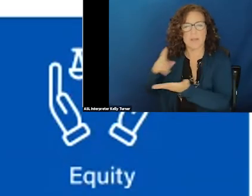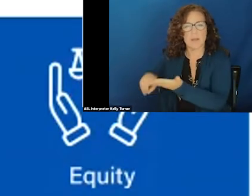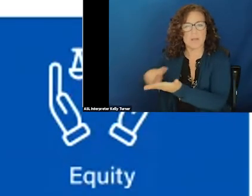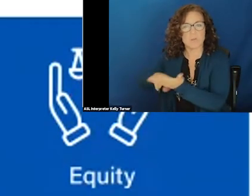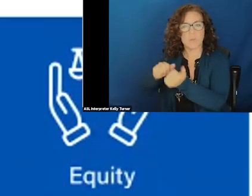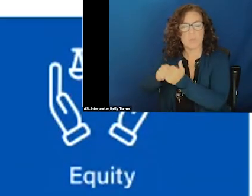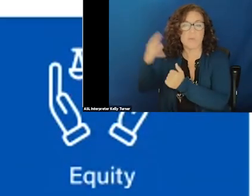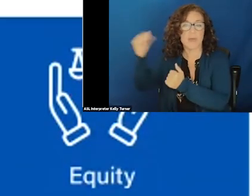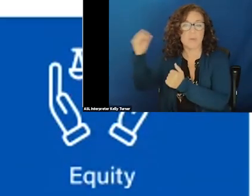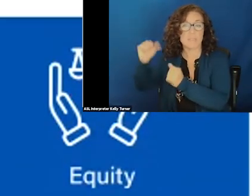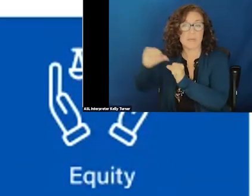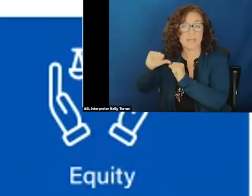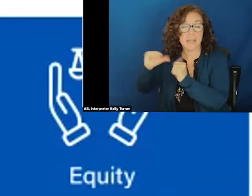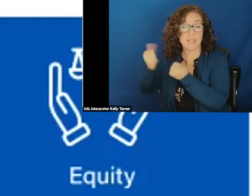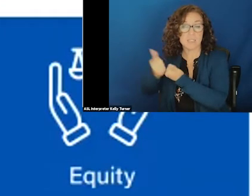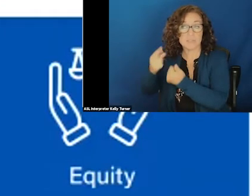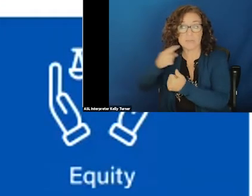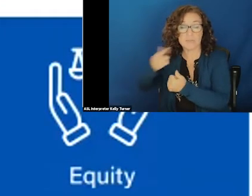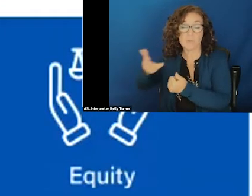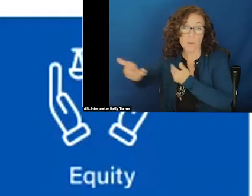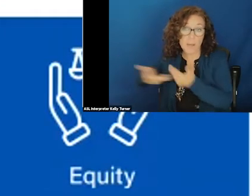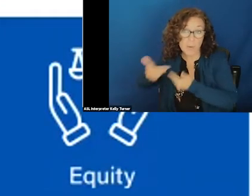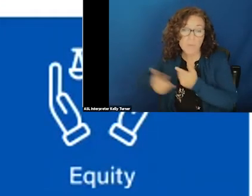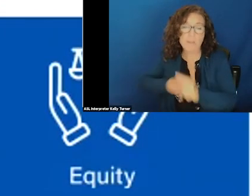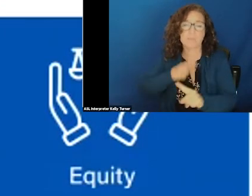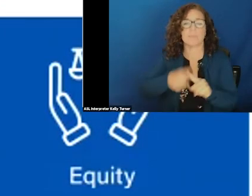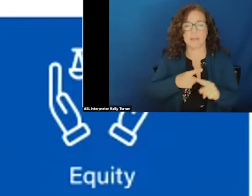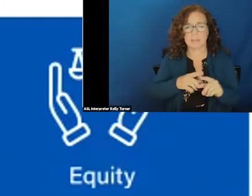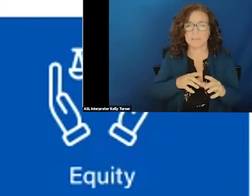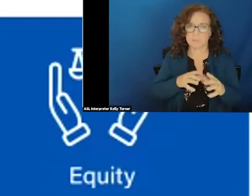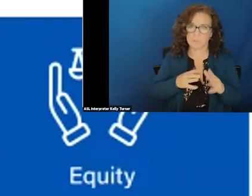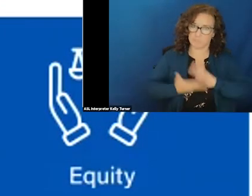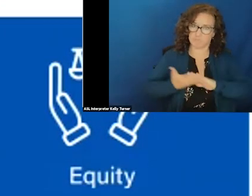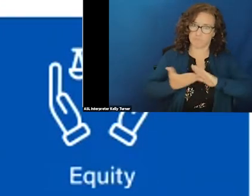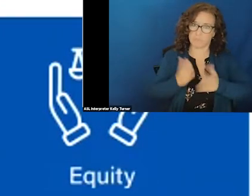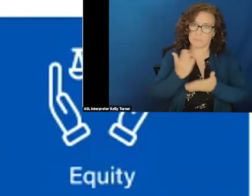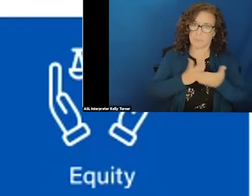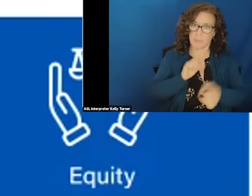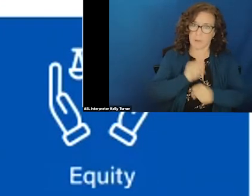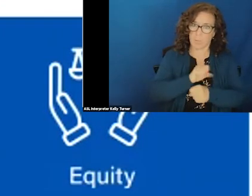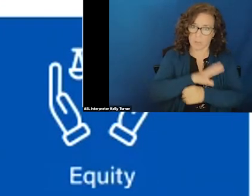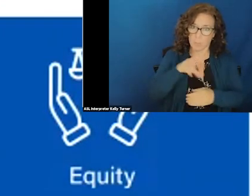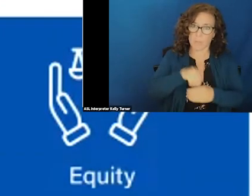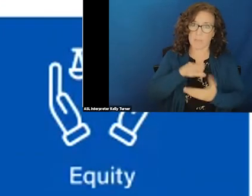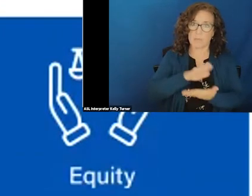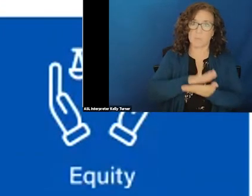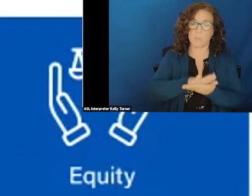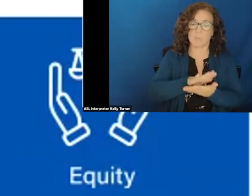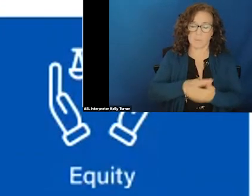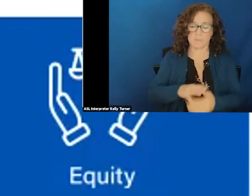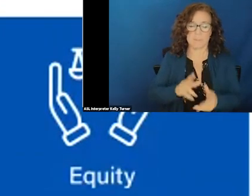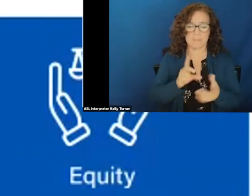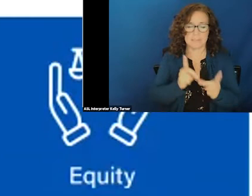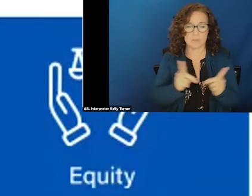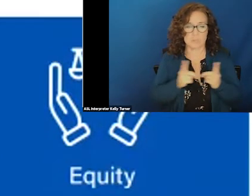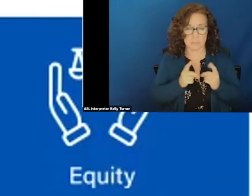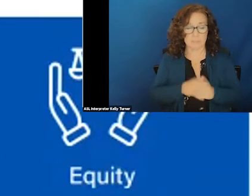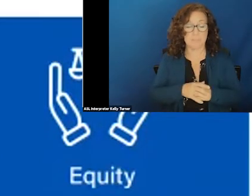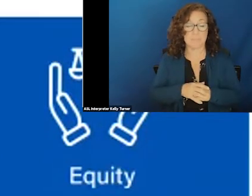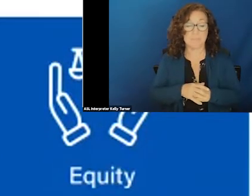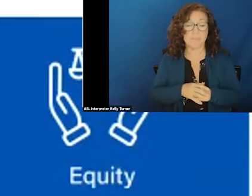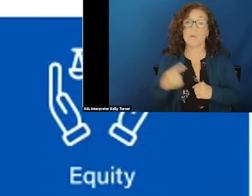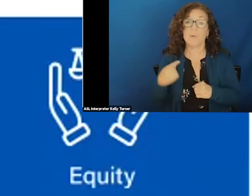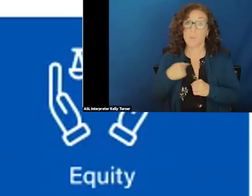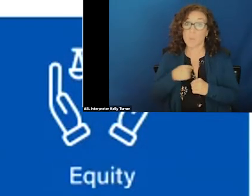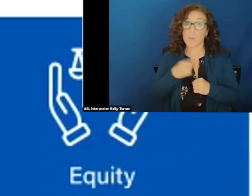also will be bringing to you next month our plan that addresses some of these goals that I've outlined through the multi-tiered system